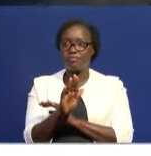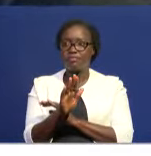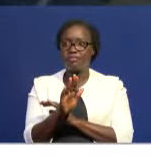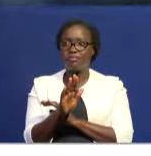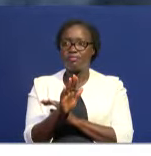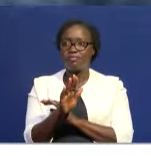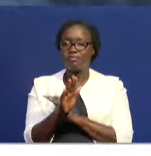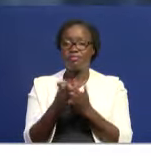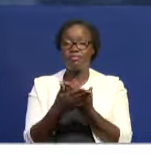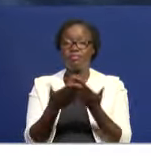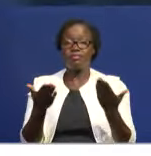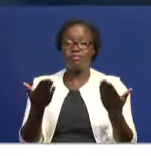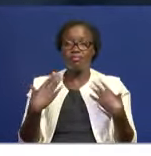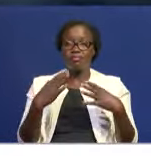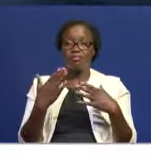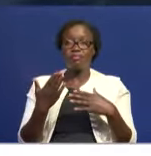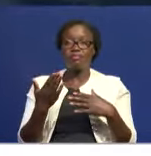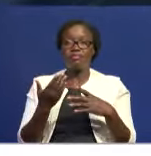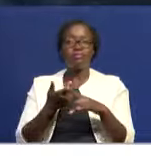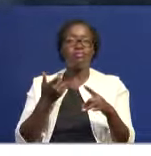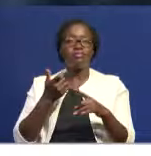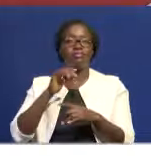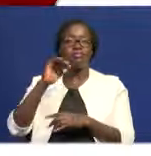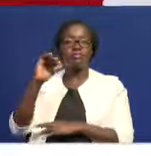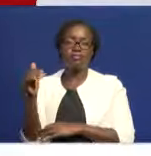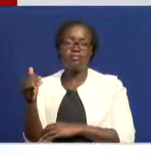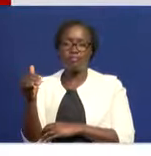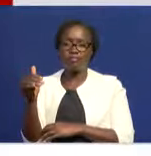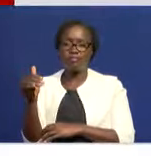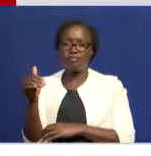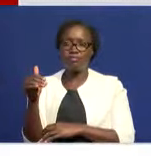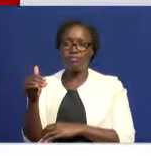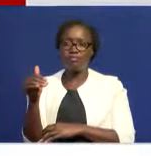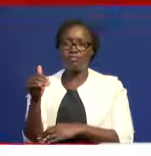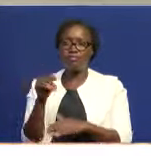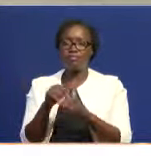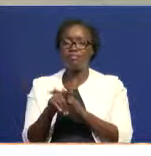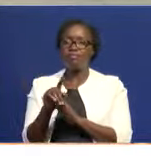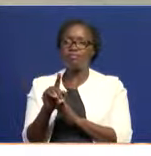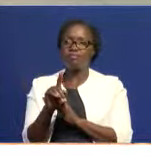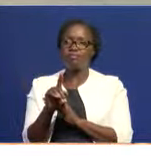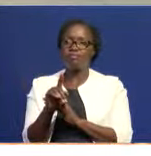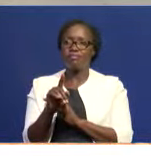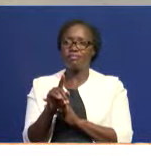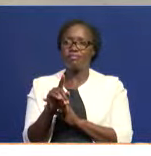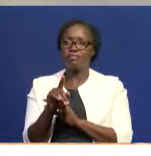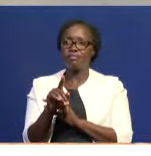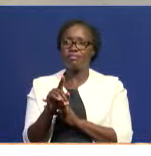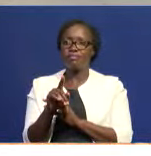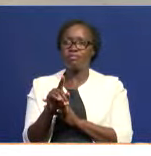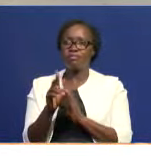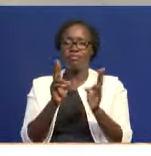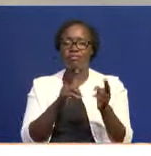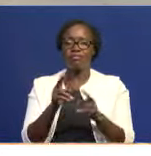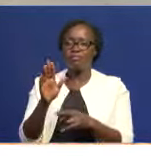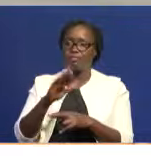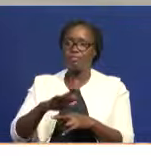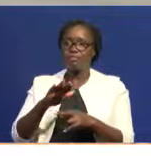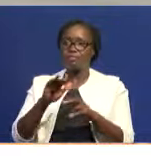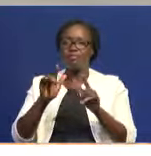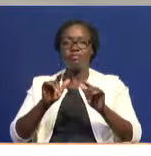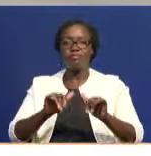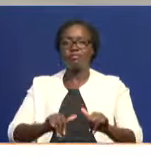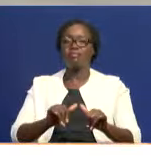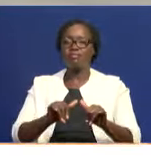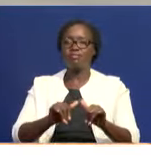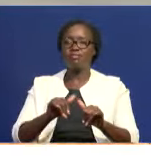this people are coming back from town to enter their normal area of residency,